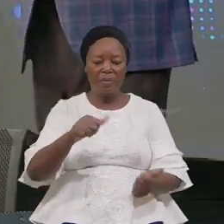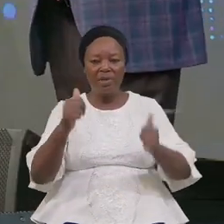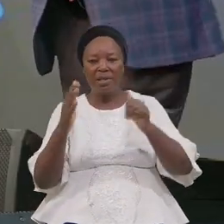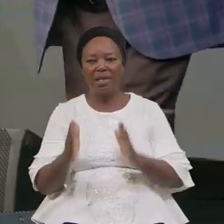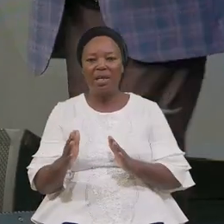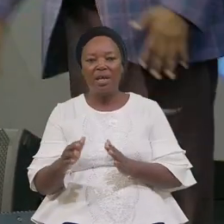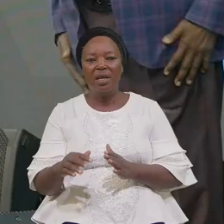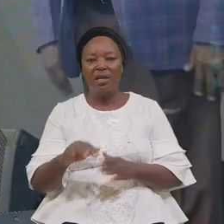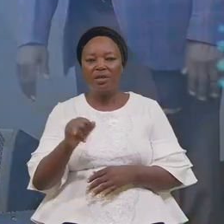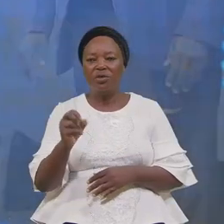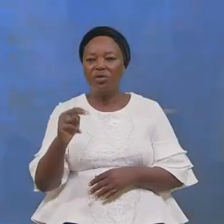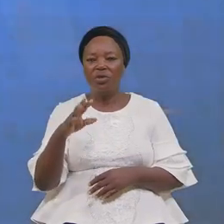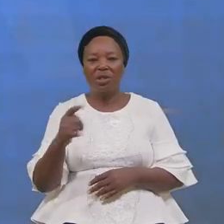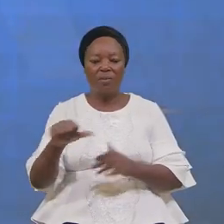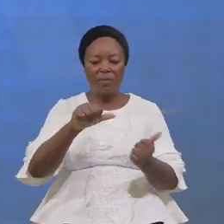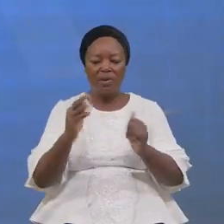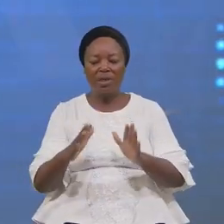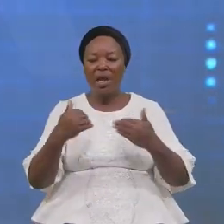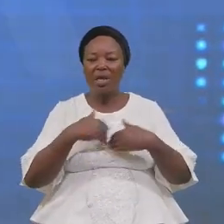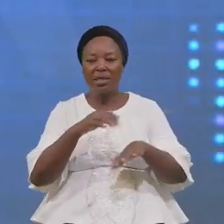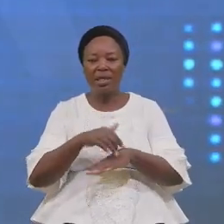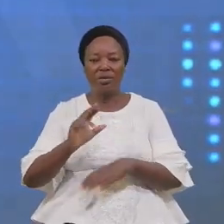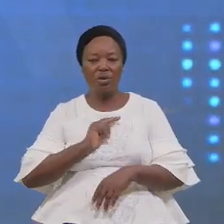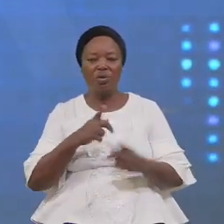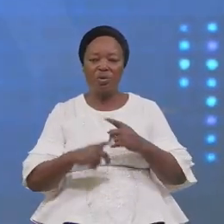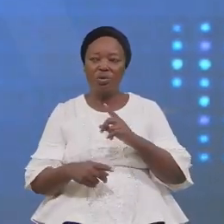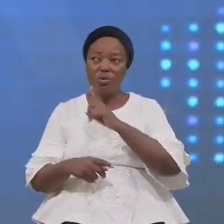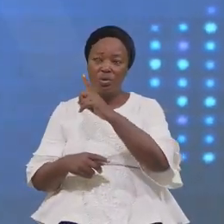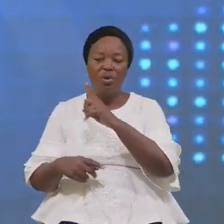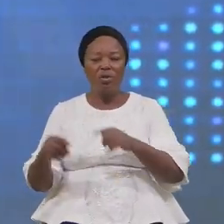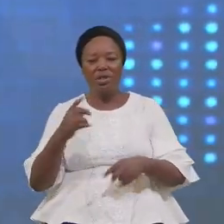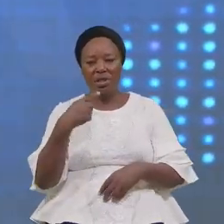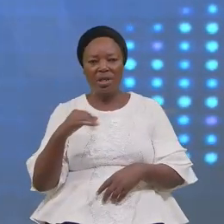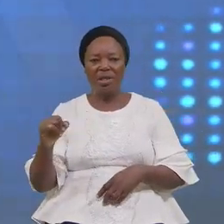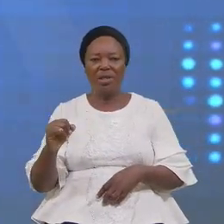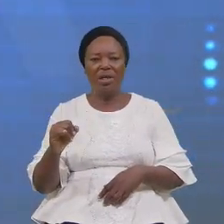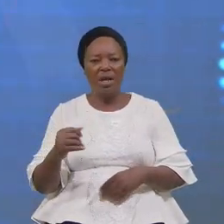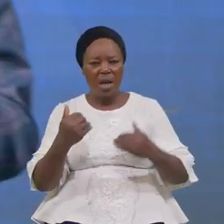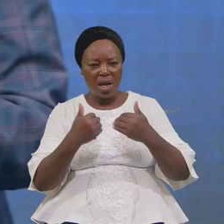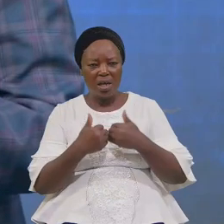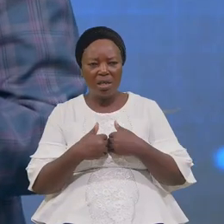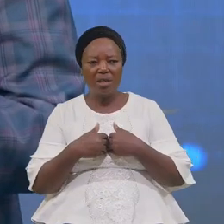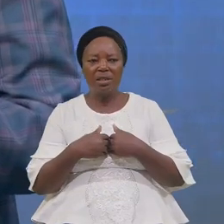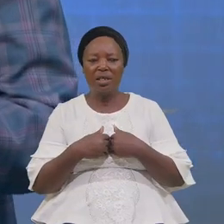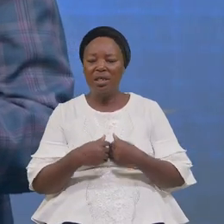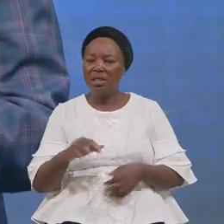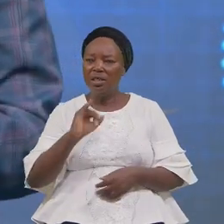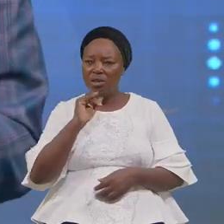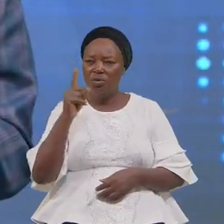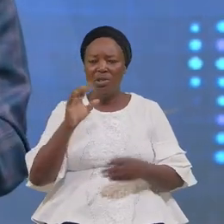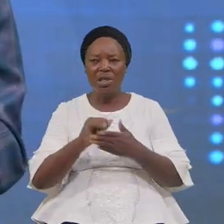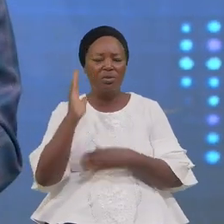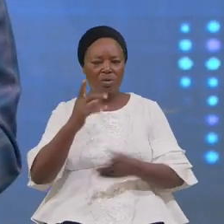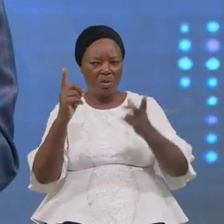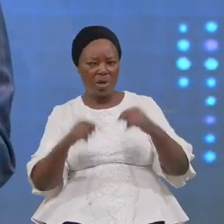John the baptizer has sent us unto thee, saying, art thou he that shall come